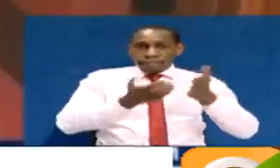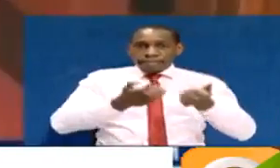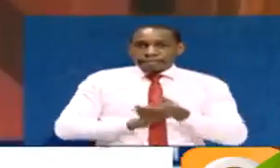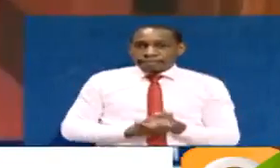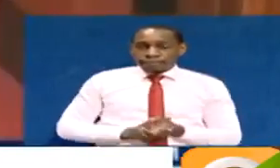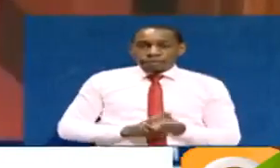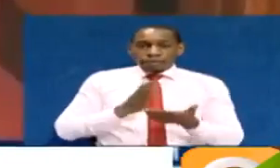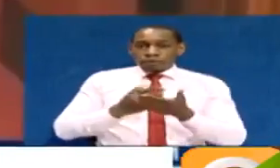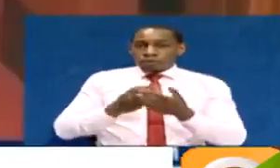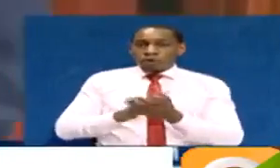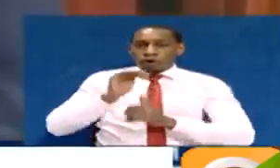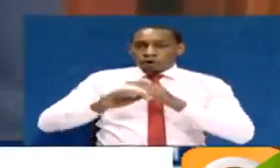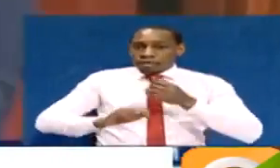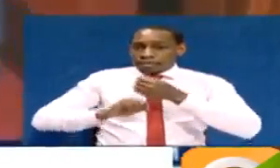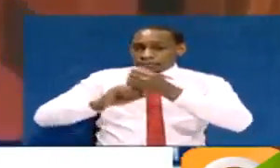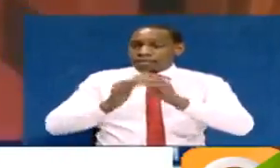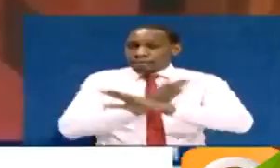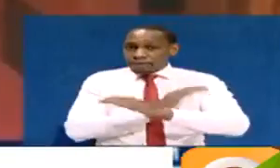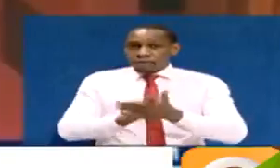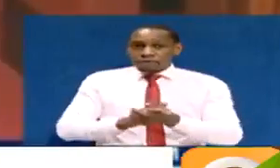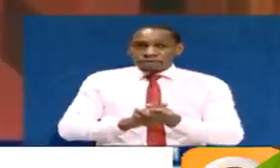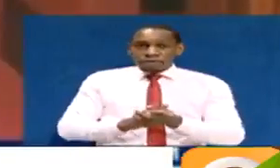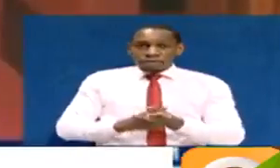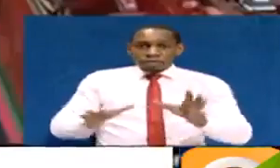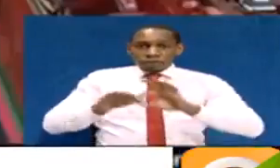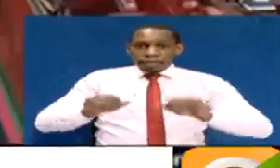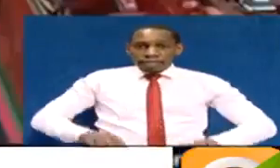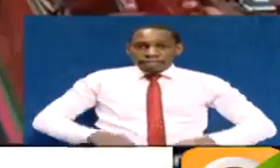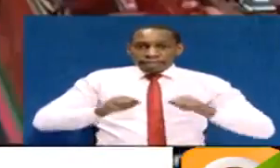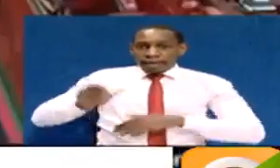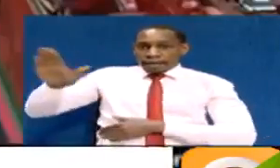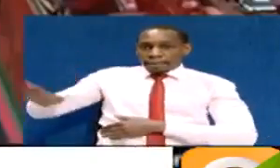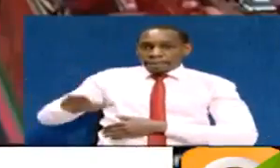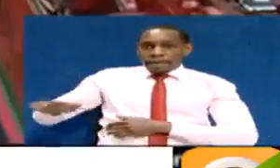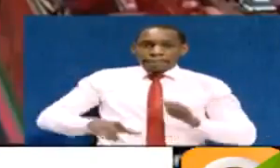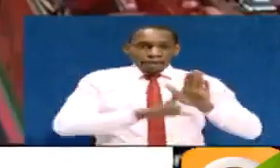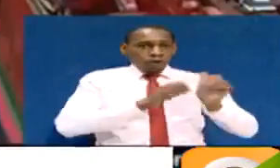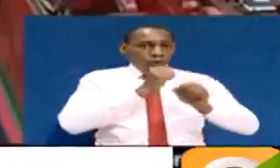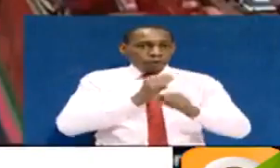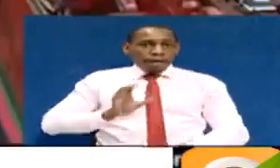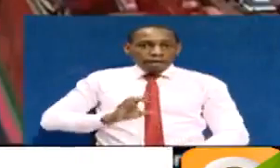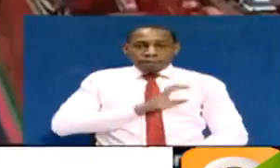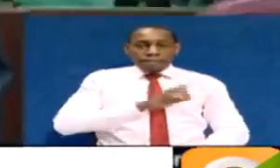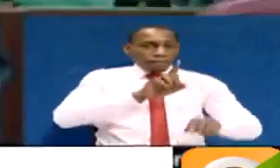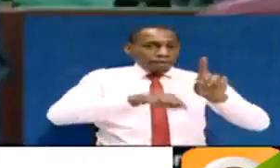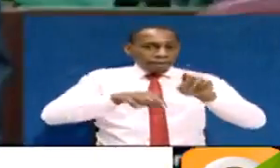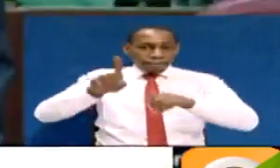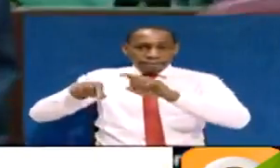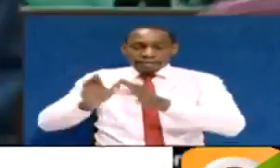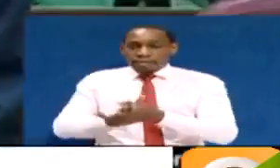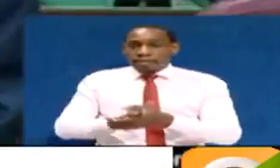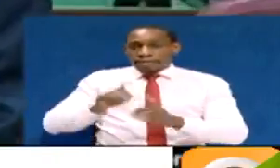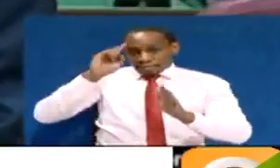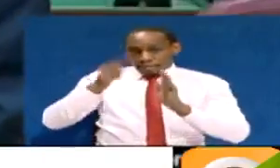Speaker. Despite speaking in one voice previously, the co-chairs of the Parliamentary Justice and Legal Affairs Committee appear at variance.